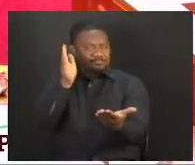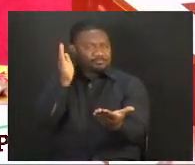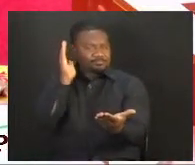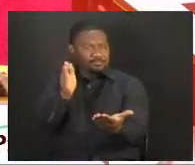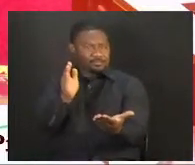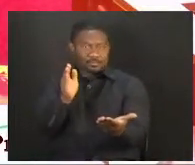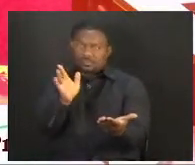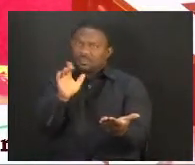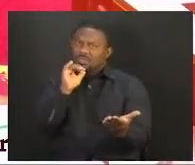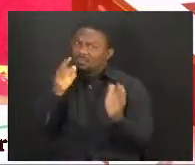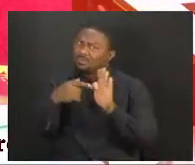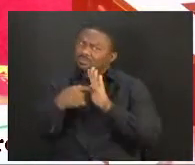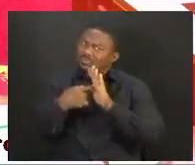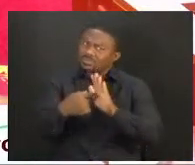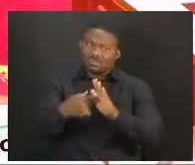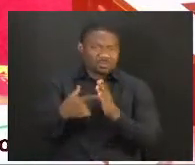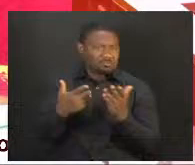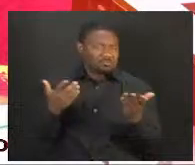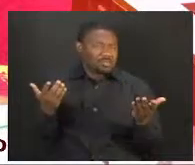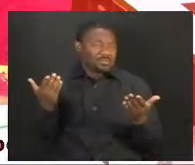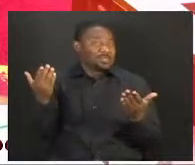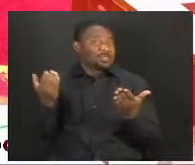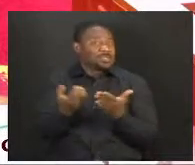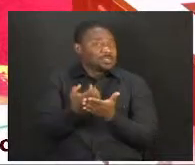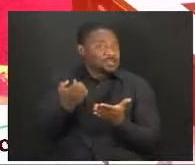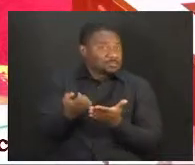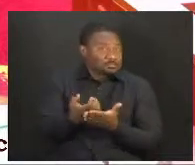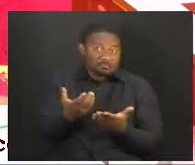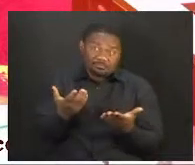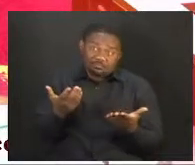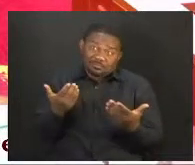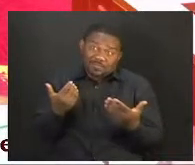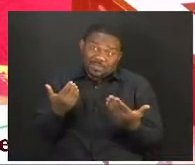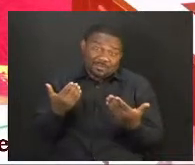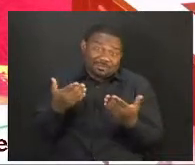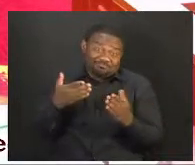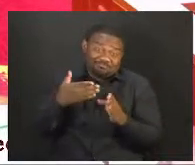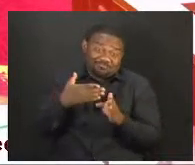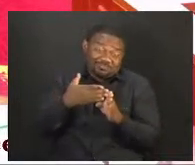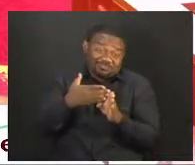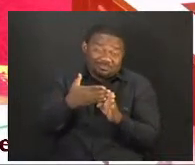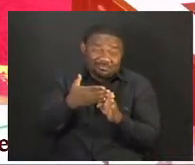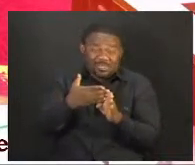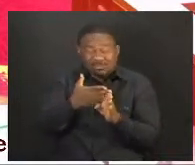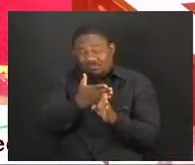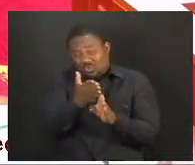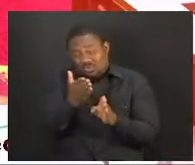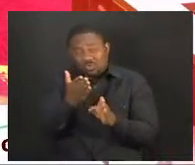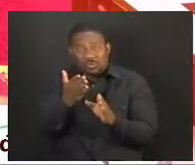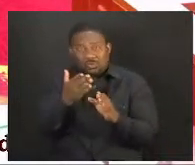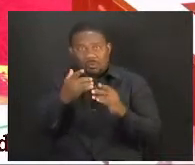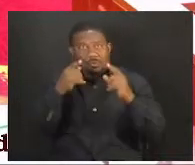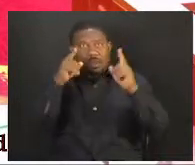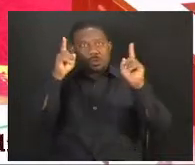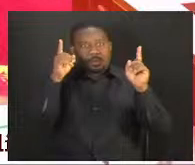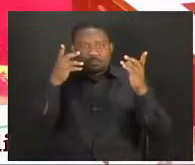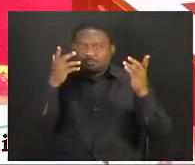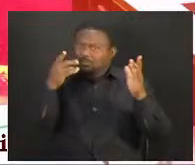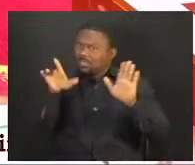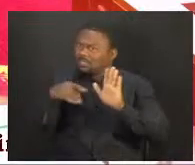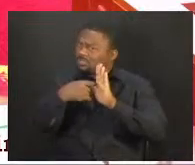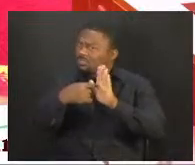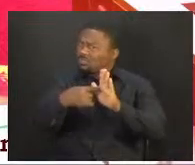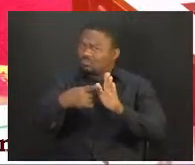does not reflect an economy that has turned the corner. It reflects an economy in severe